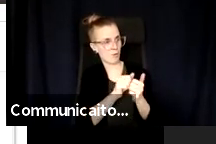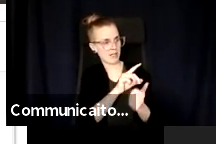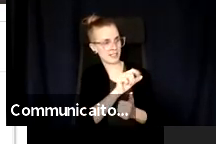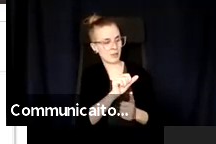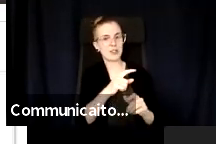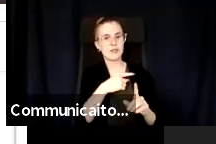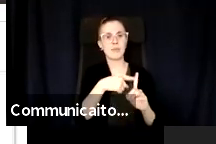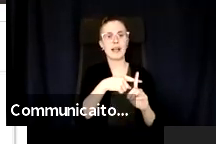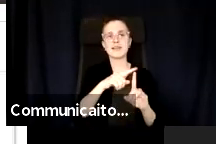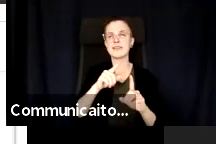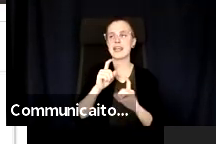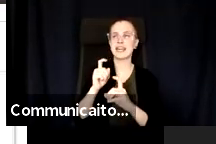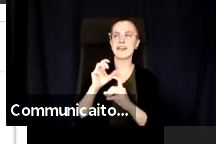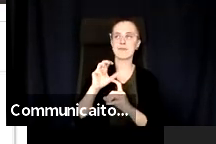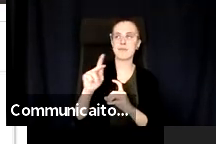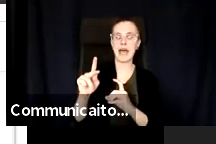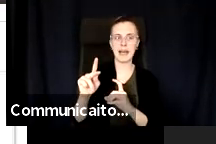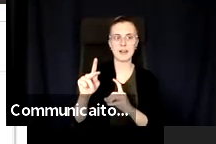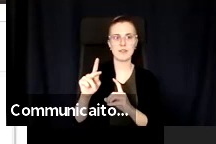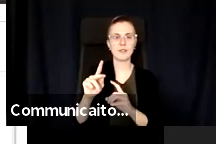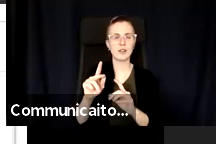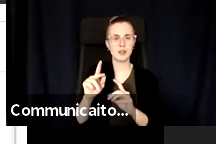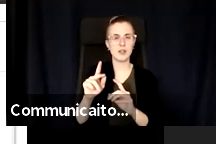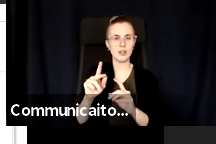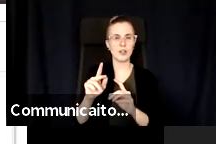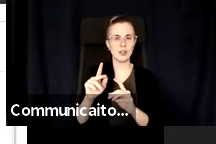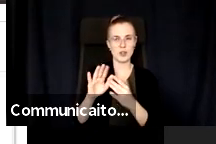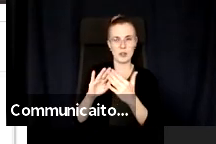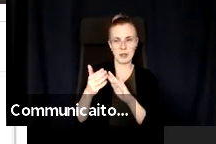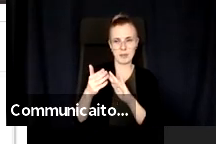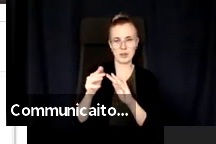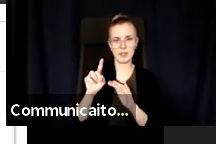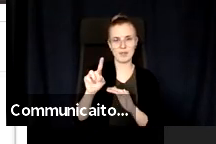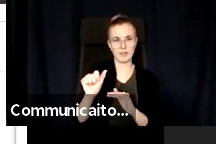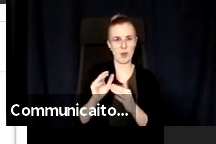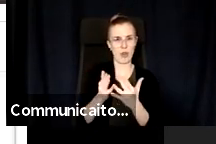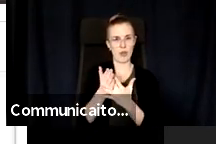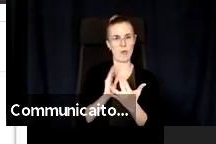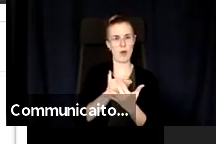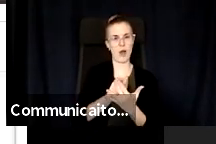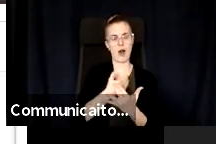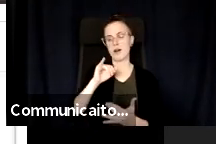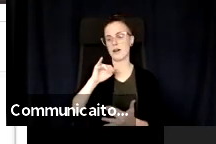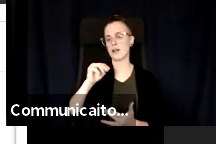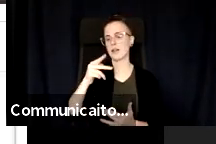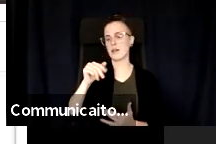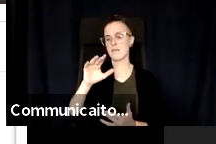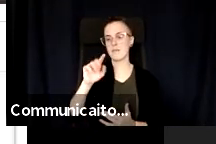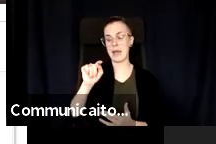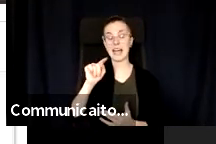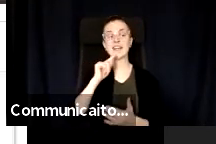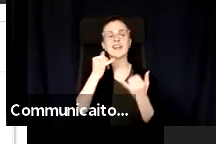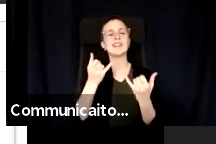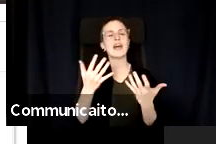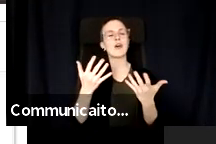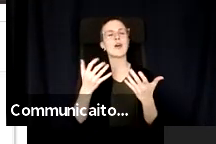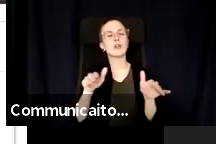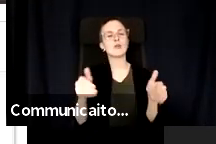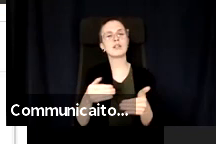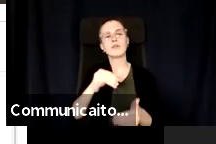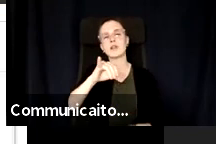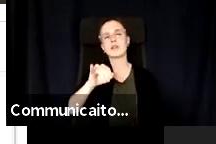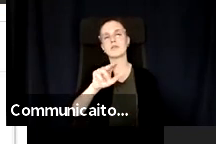community through the Impact Foundation. I would now like to introduce Juliet Espinosa of Reach of